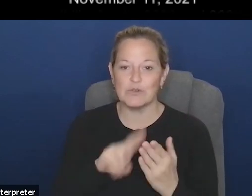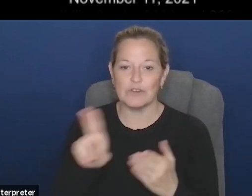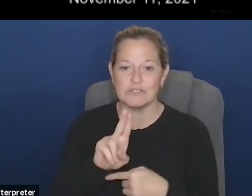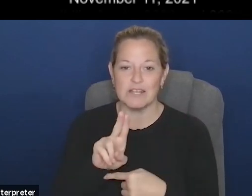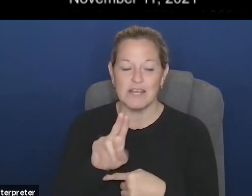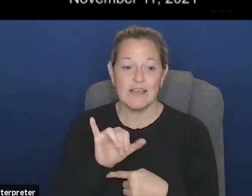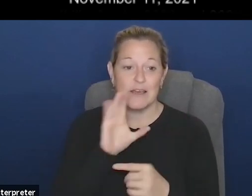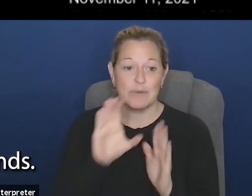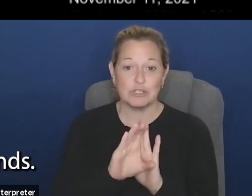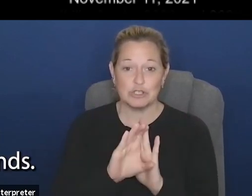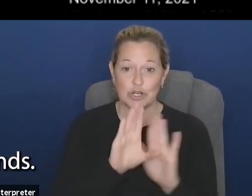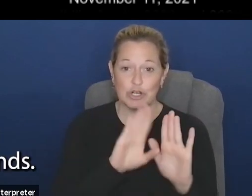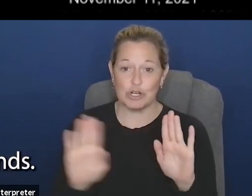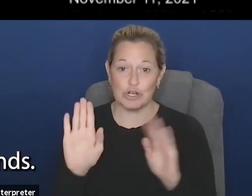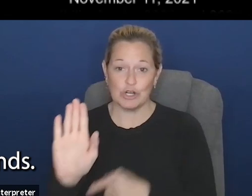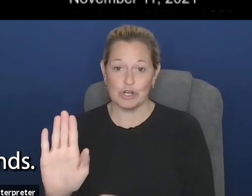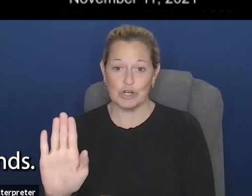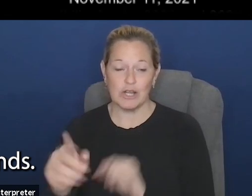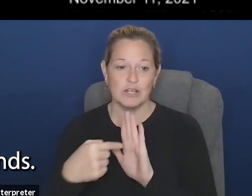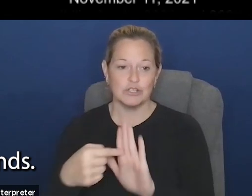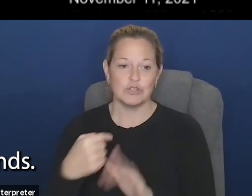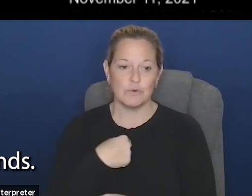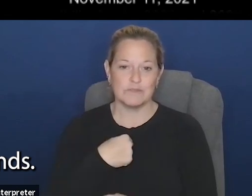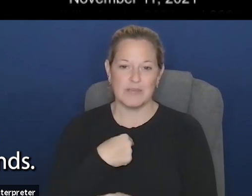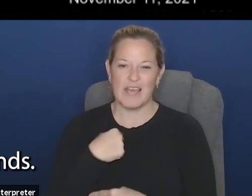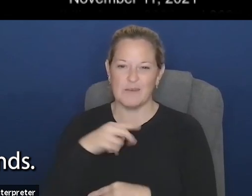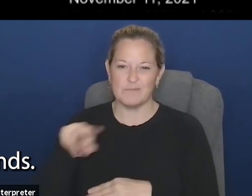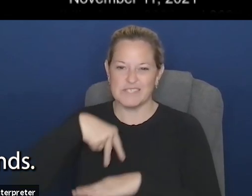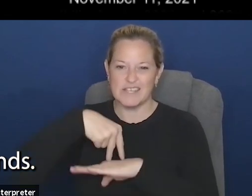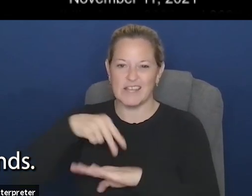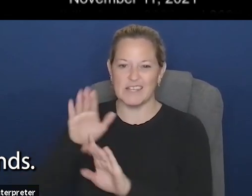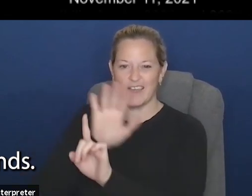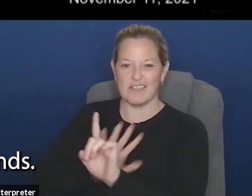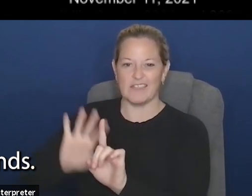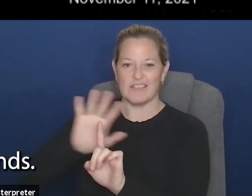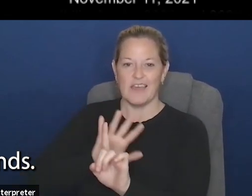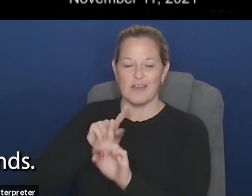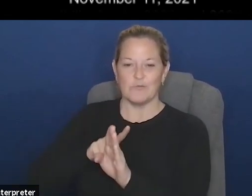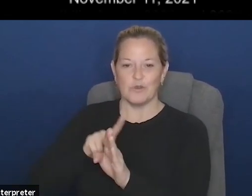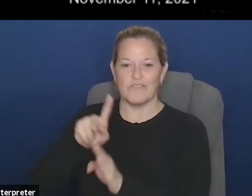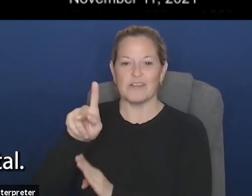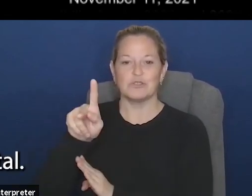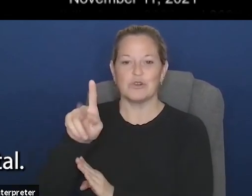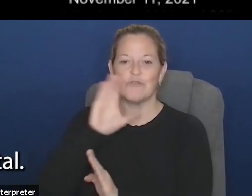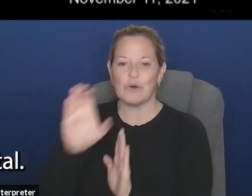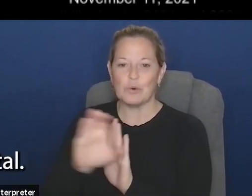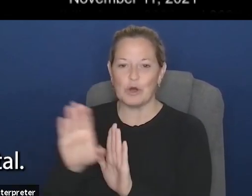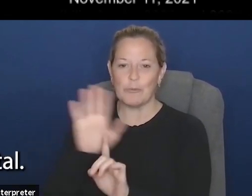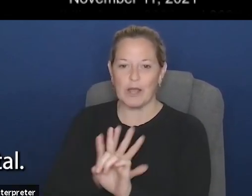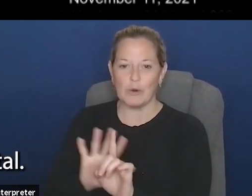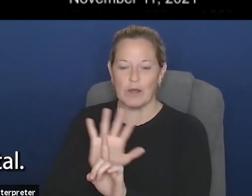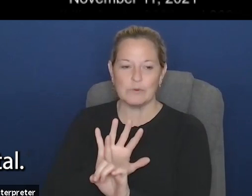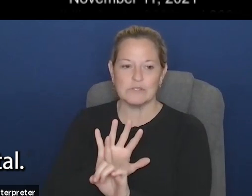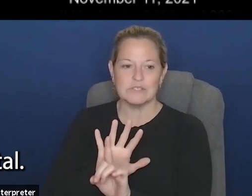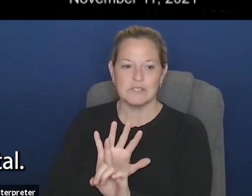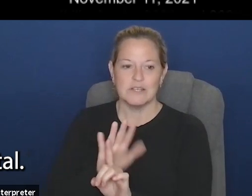slide shows me against one of those sort of typical professional photo backgrounds, and my